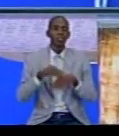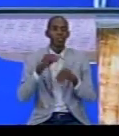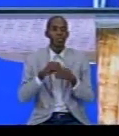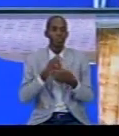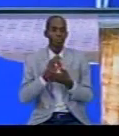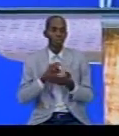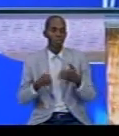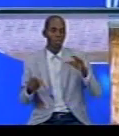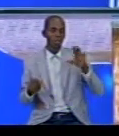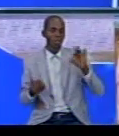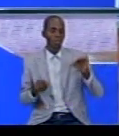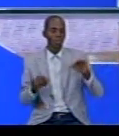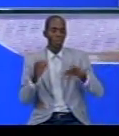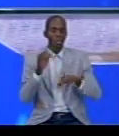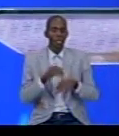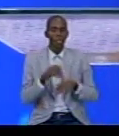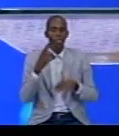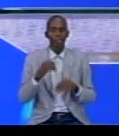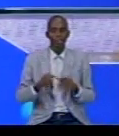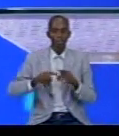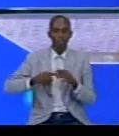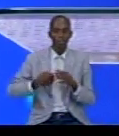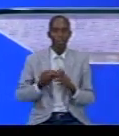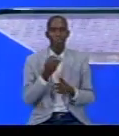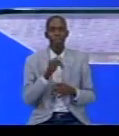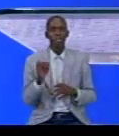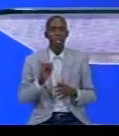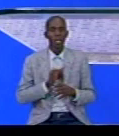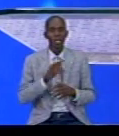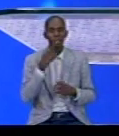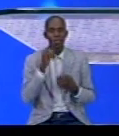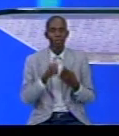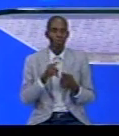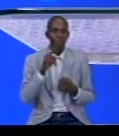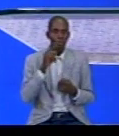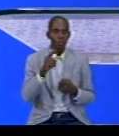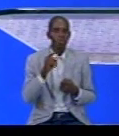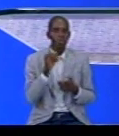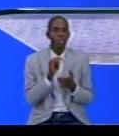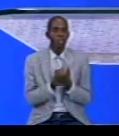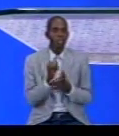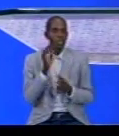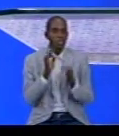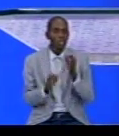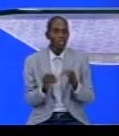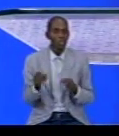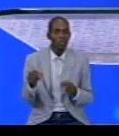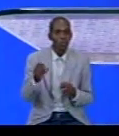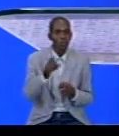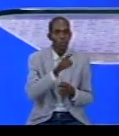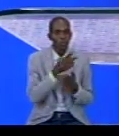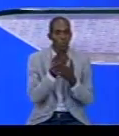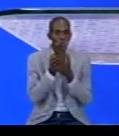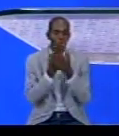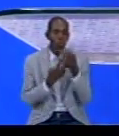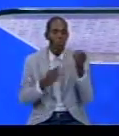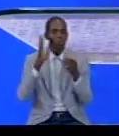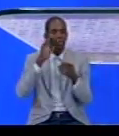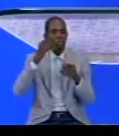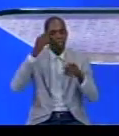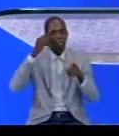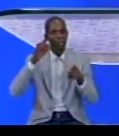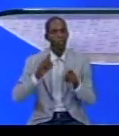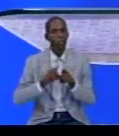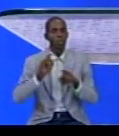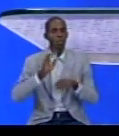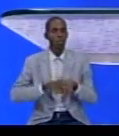and again I say unto you, that if two of you shall agree on